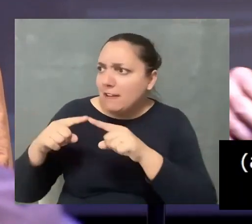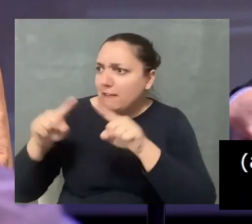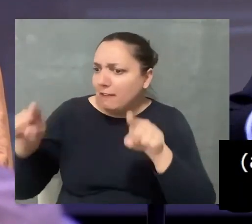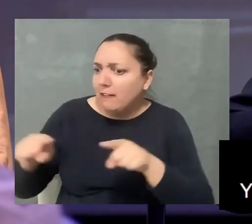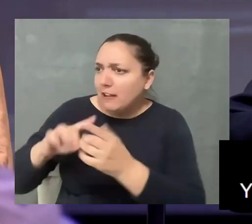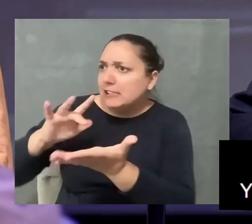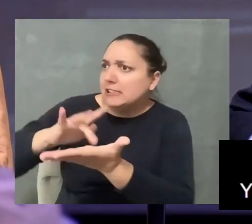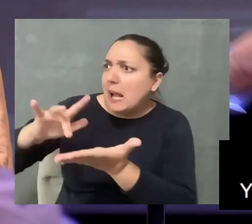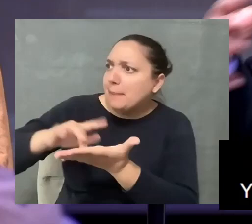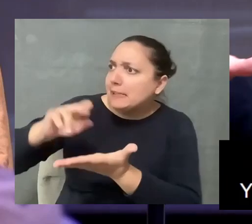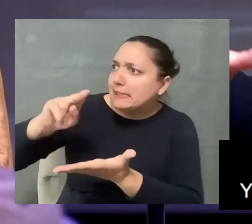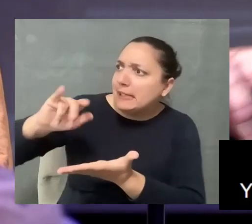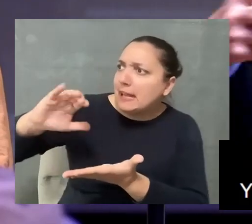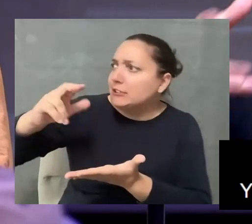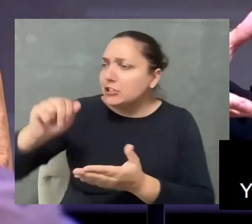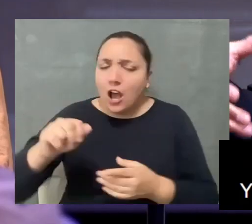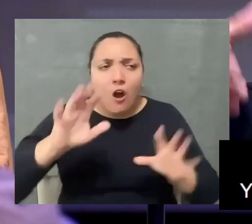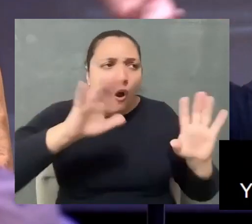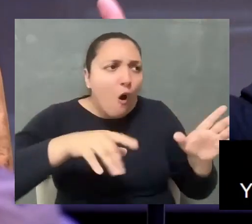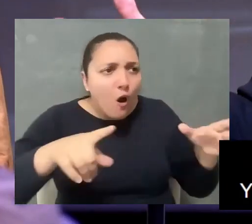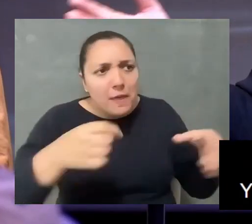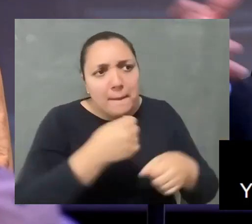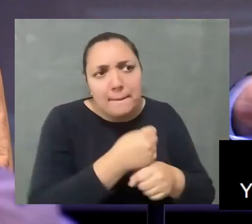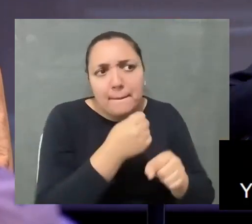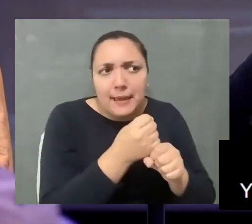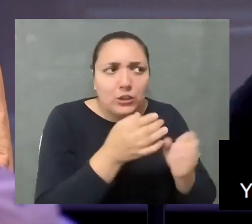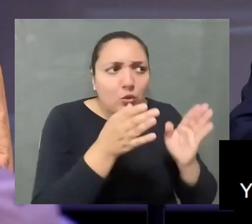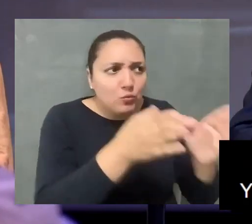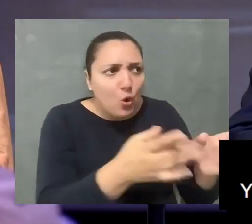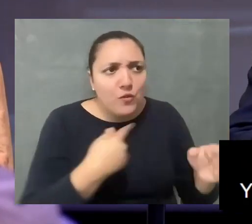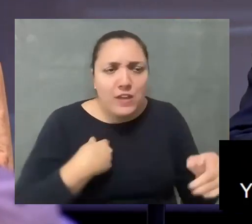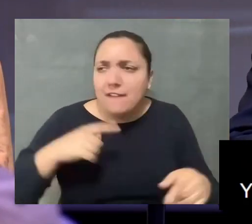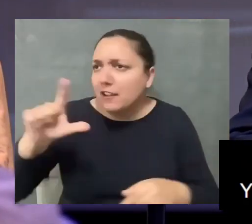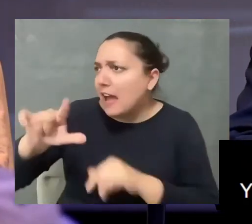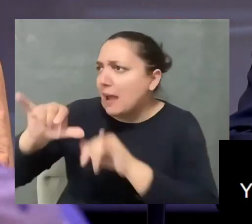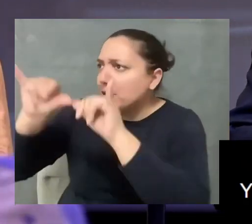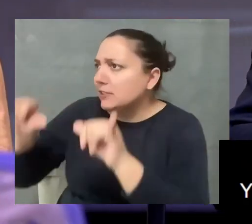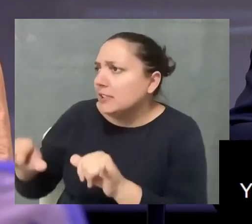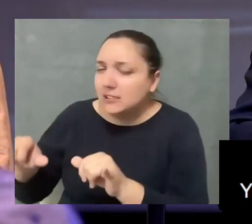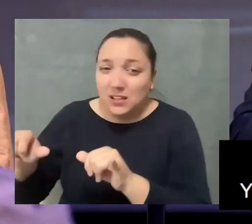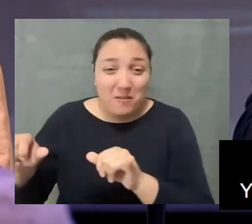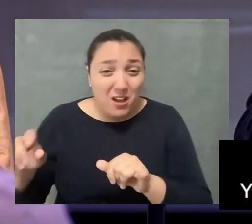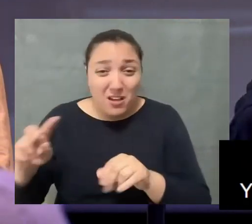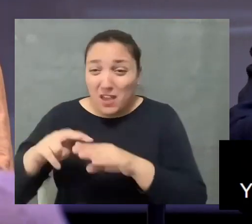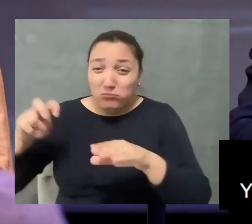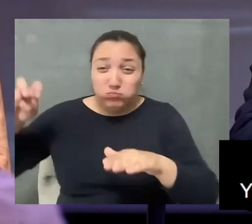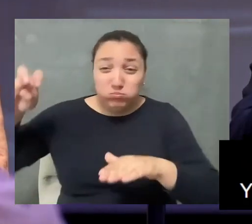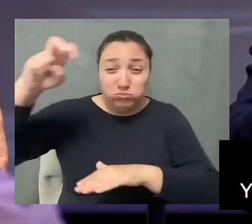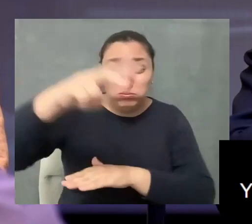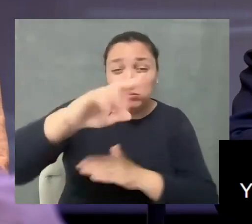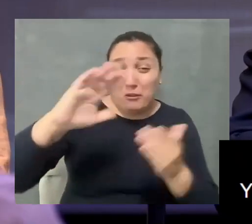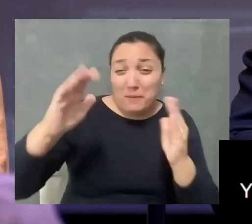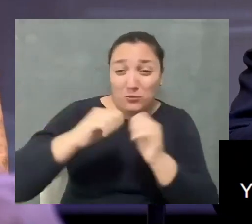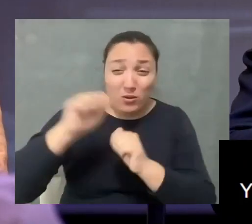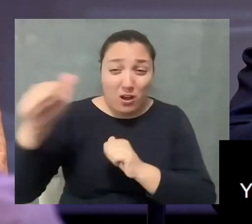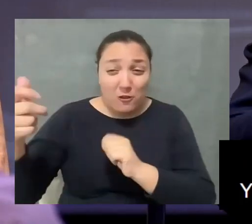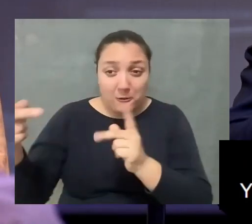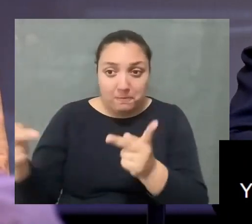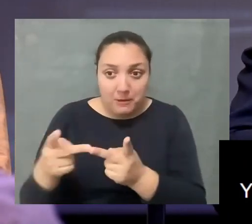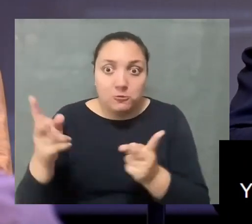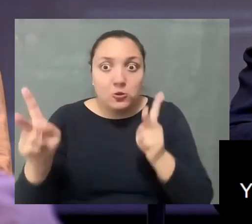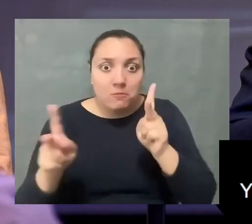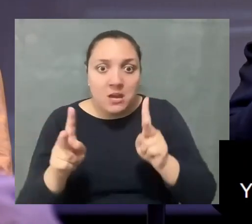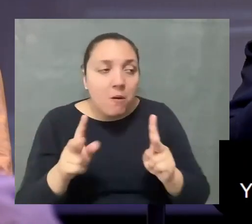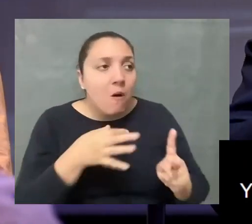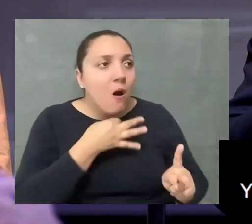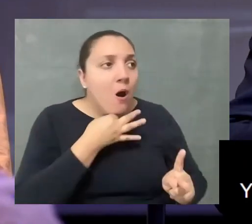all this cool stuff with, you know, Make the Road and these different programs, the library systems, like leaps ahead of where a lot of places are. So they're looking to learn from us and get some